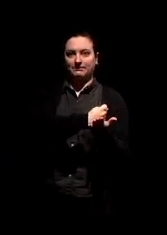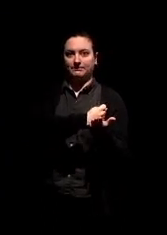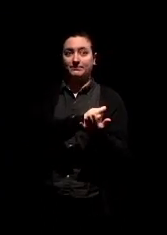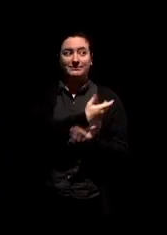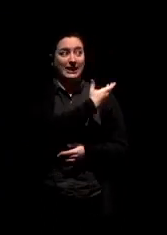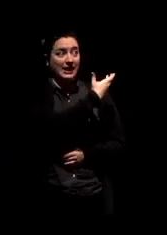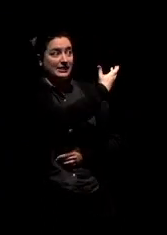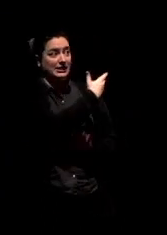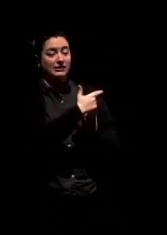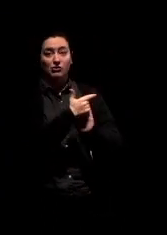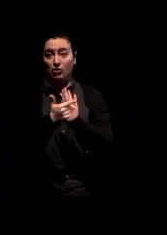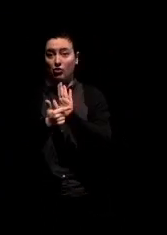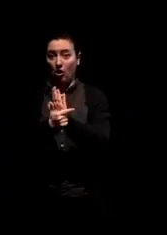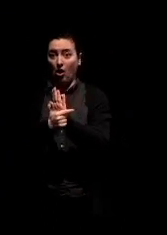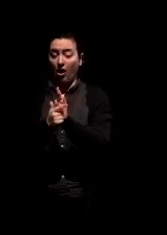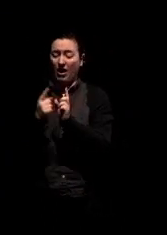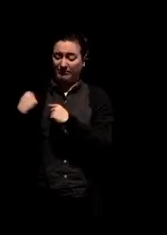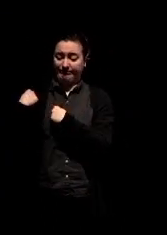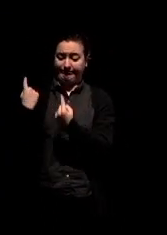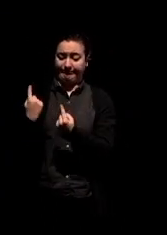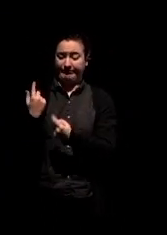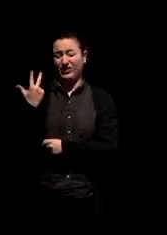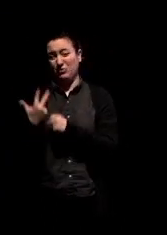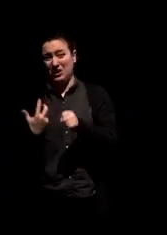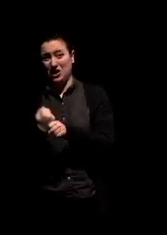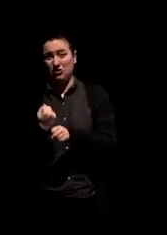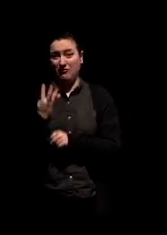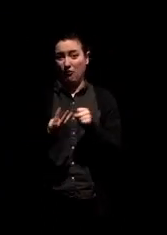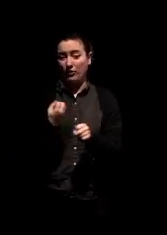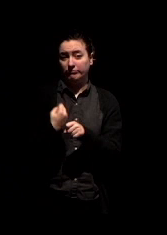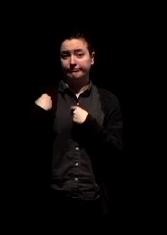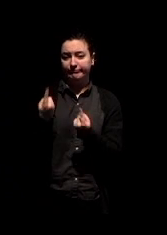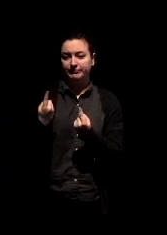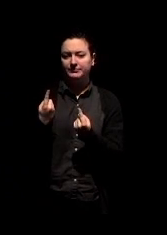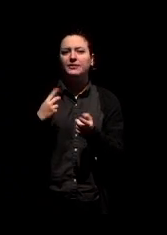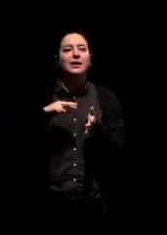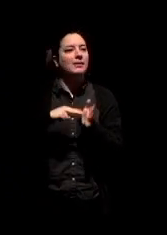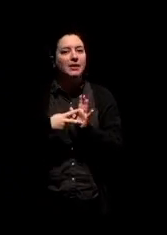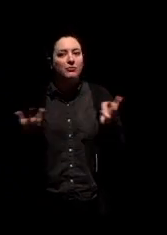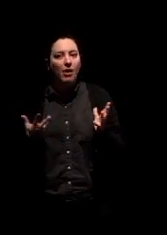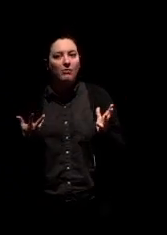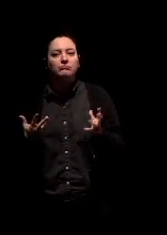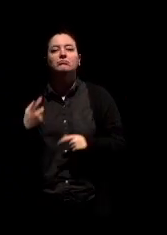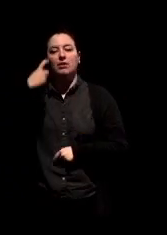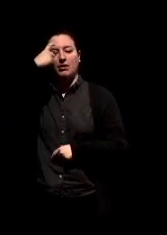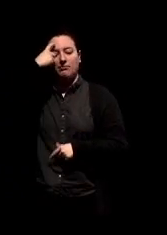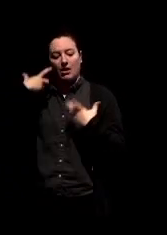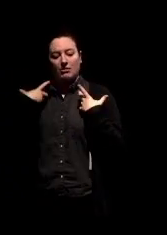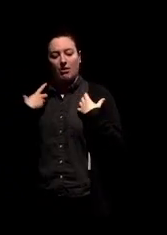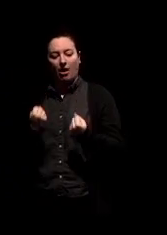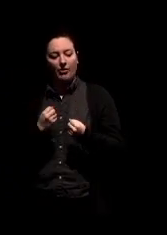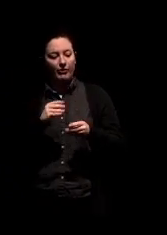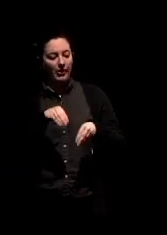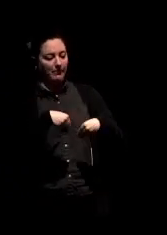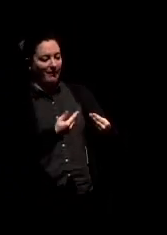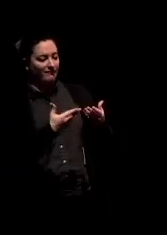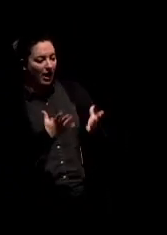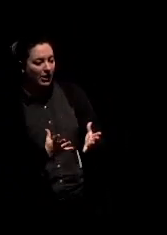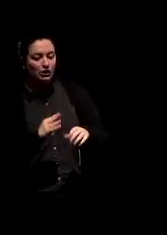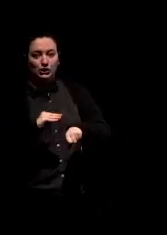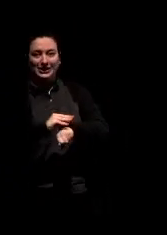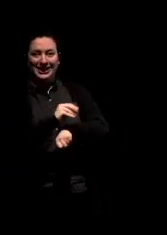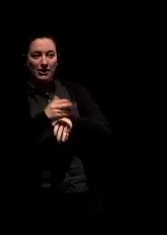upheld in the state for the last 3 or 4 years. This means that mental health care providers and counselors can deny